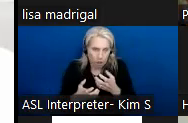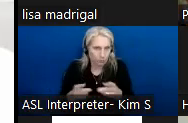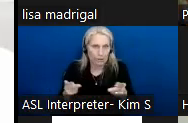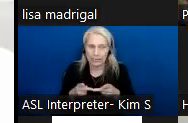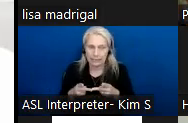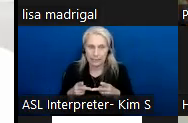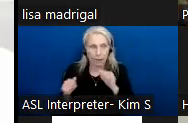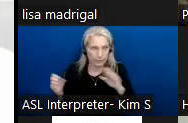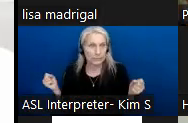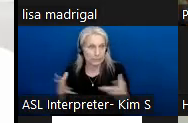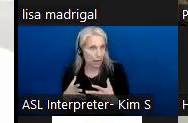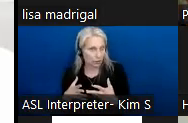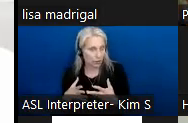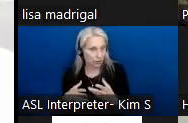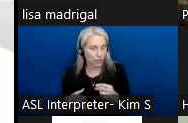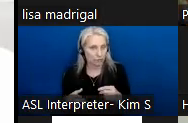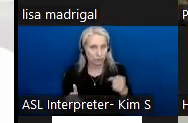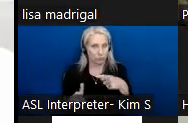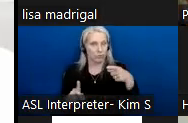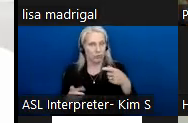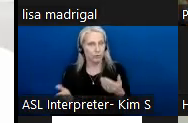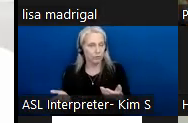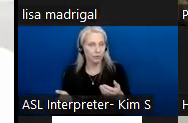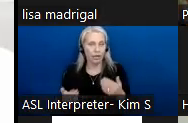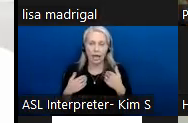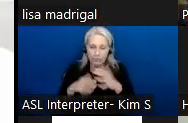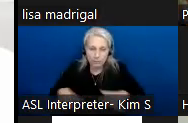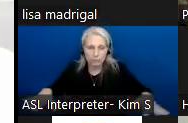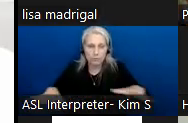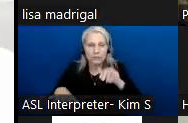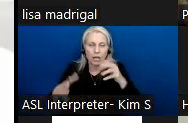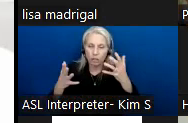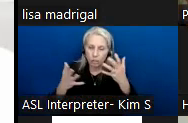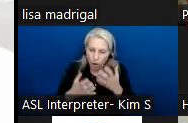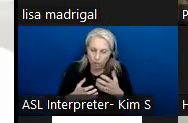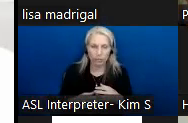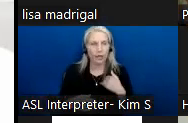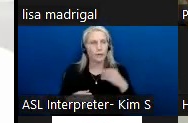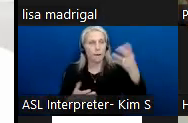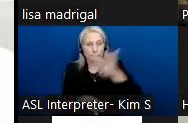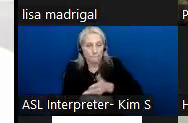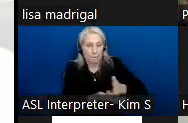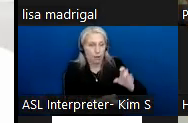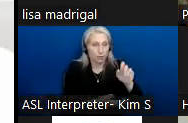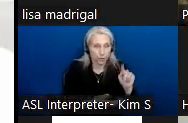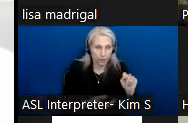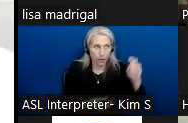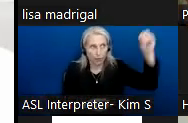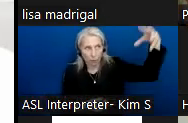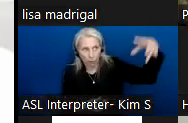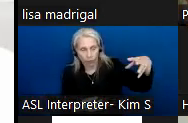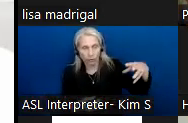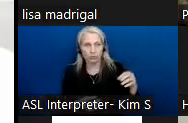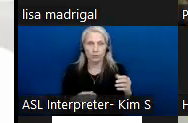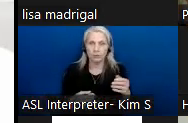can be scary and re-traumatizing. So not having spaces that are dark, having well-lit parking lots, having well-lit stairways,